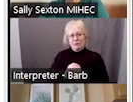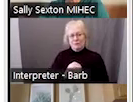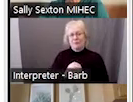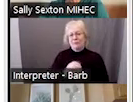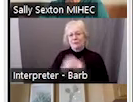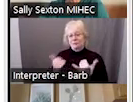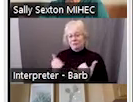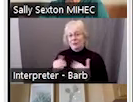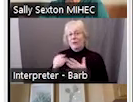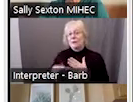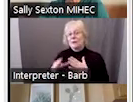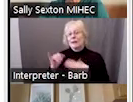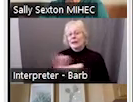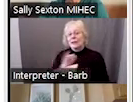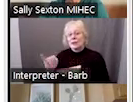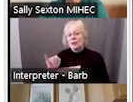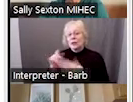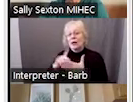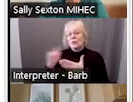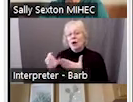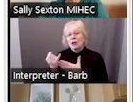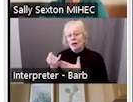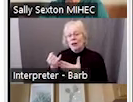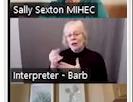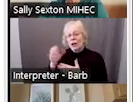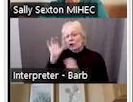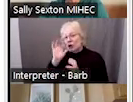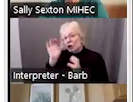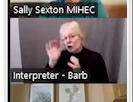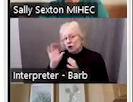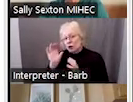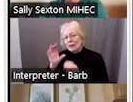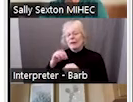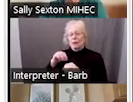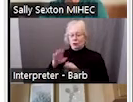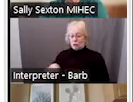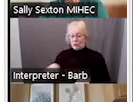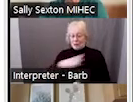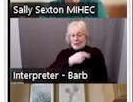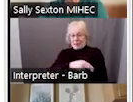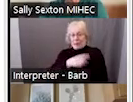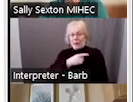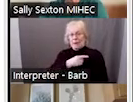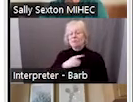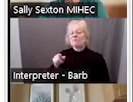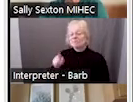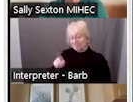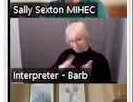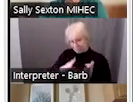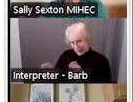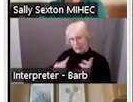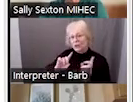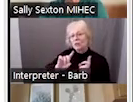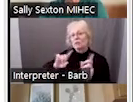intern with Project Search at Children's Hospital in Minneapolis. Michael plans to attend college.